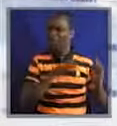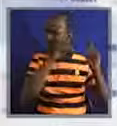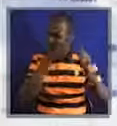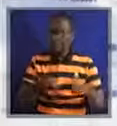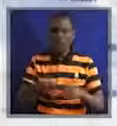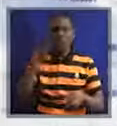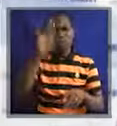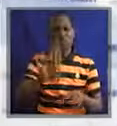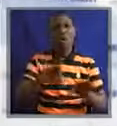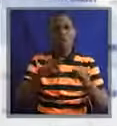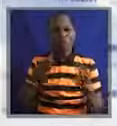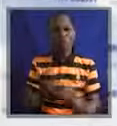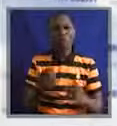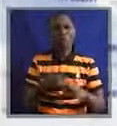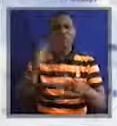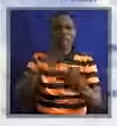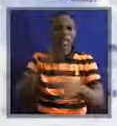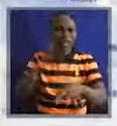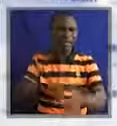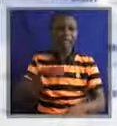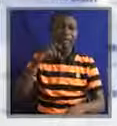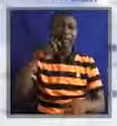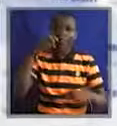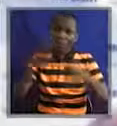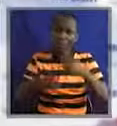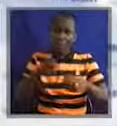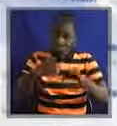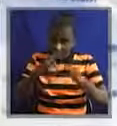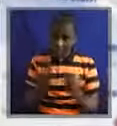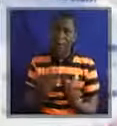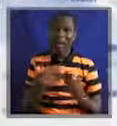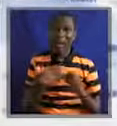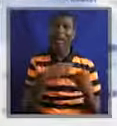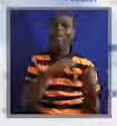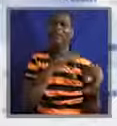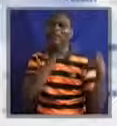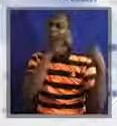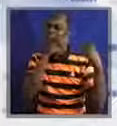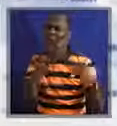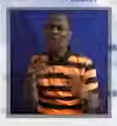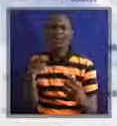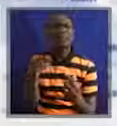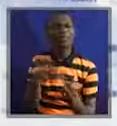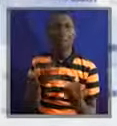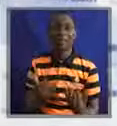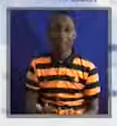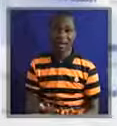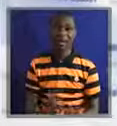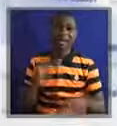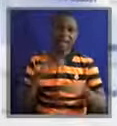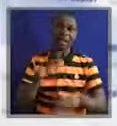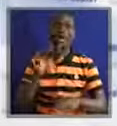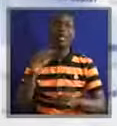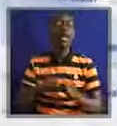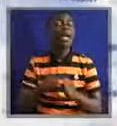ama bibibi e wo wabusua mu adi besi enna e affect enipa dodo a e wo sa abusua ni mu e